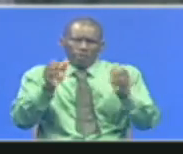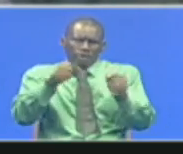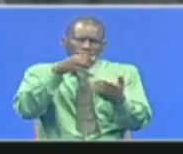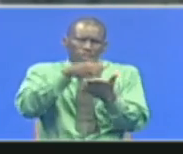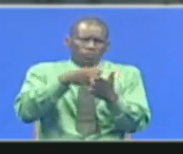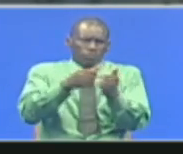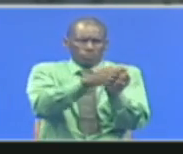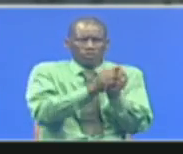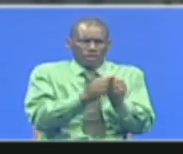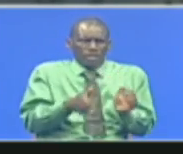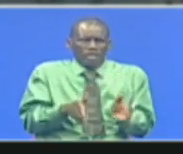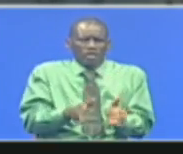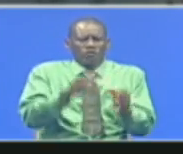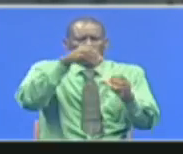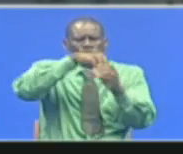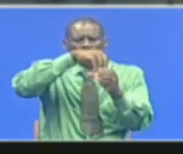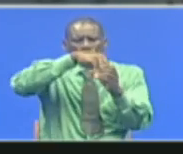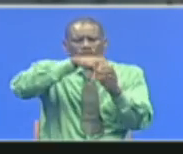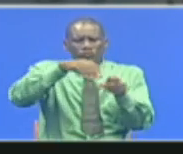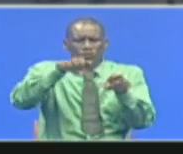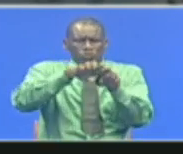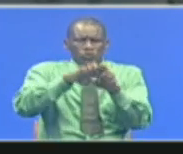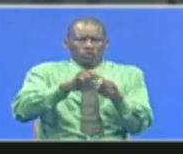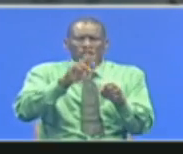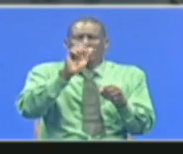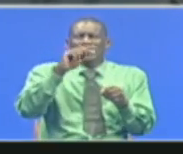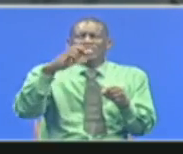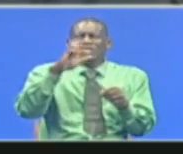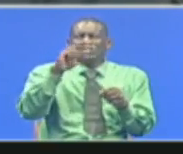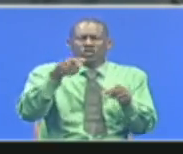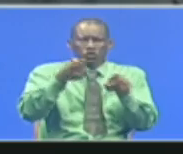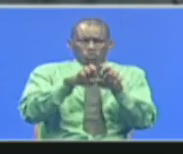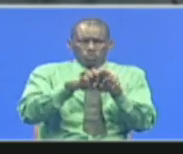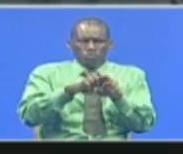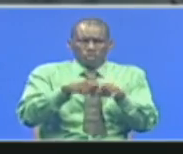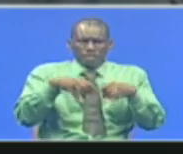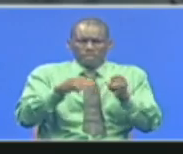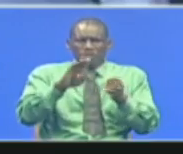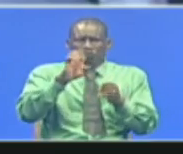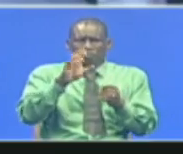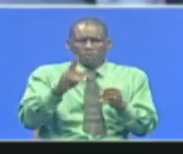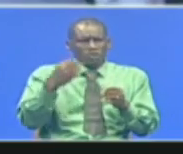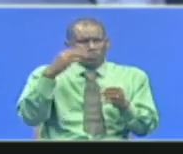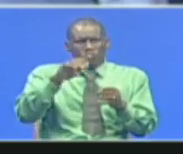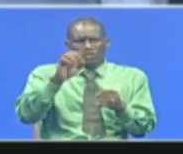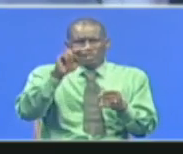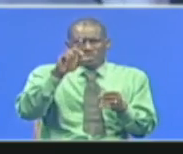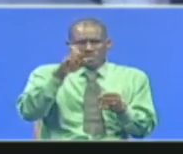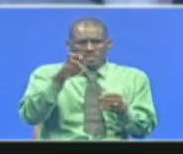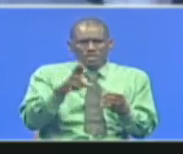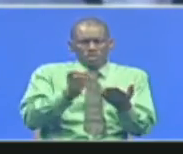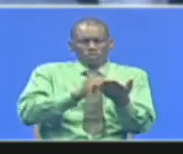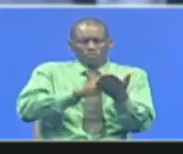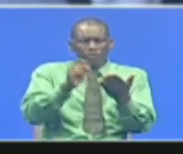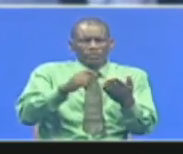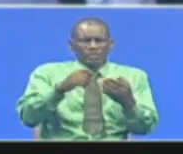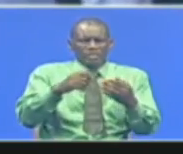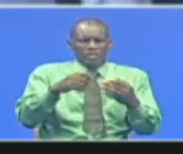even in terms of the investment. Kenyan also bidding, as you are aware, for the tender. We have signed a number